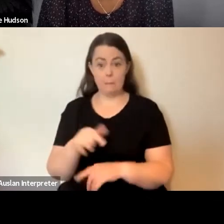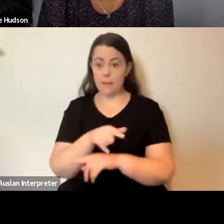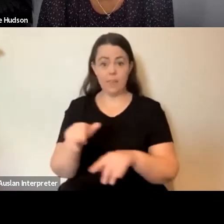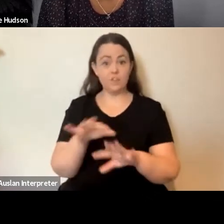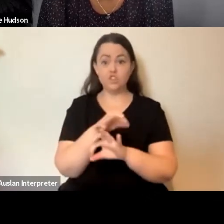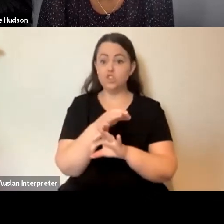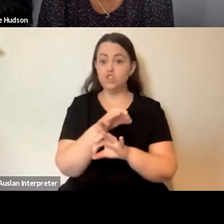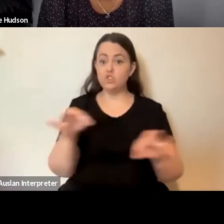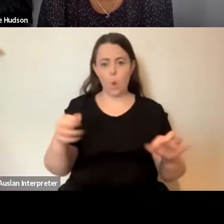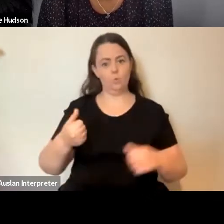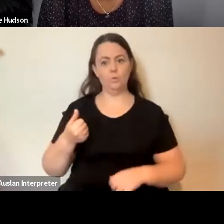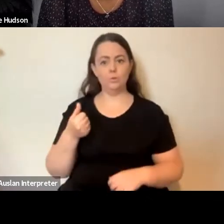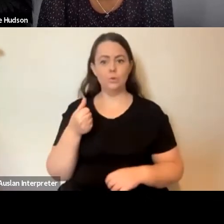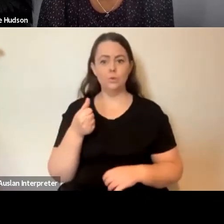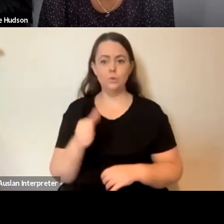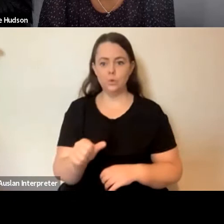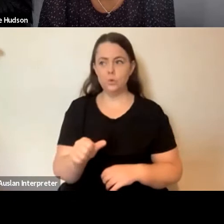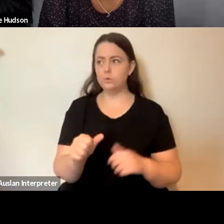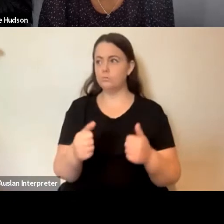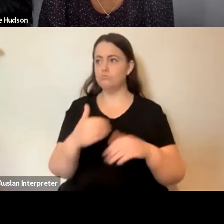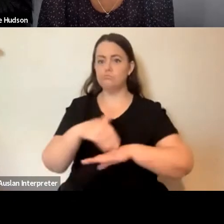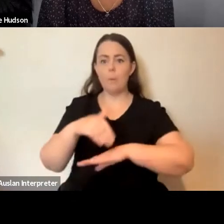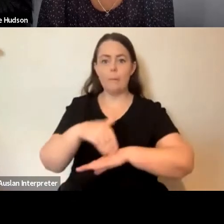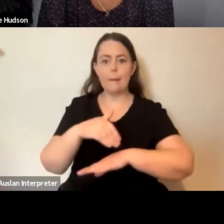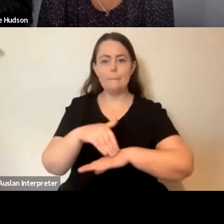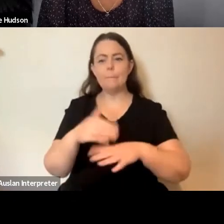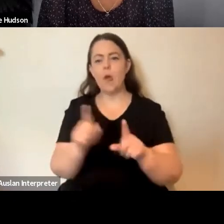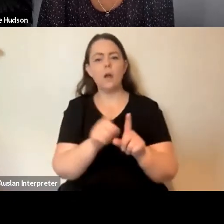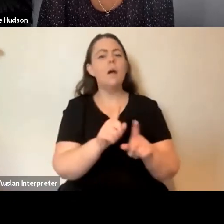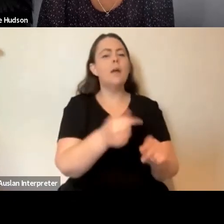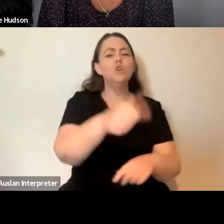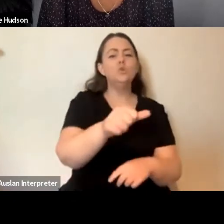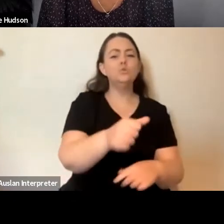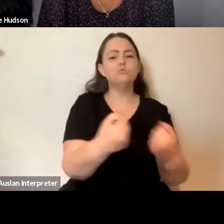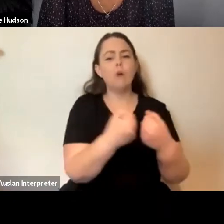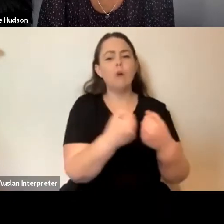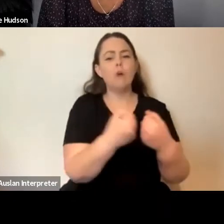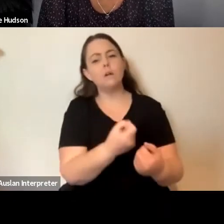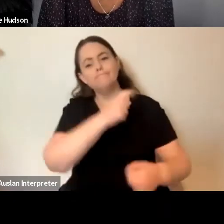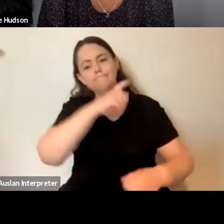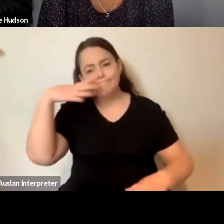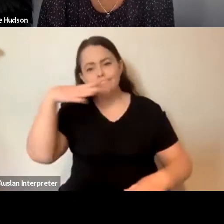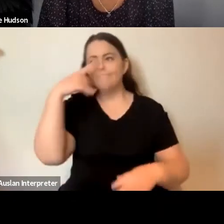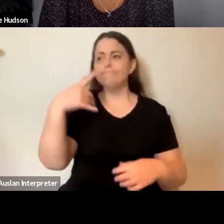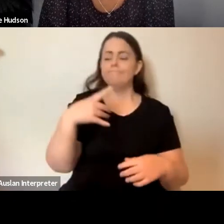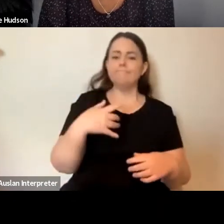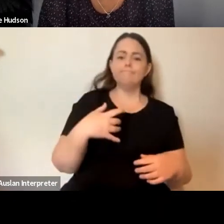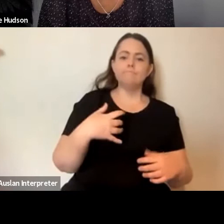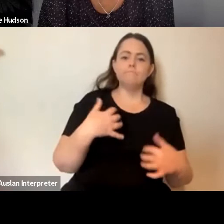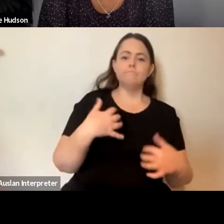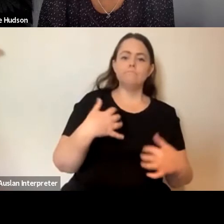perfectly well, and so they may never come into contact with a treatment service. But what we do know is that there is enormous